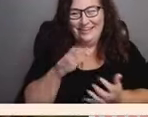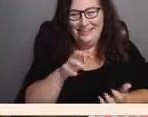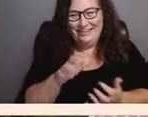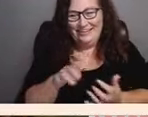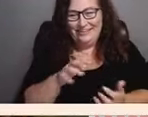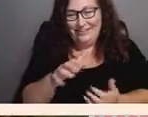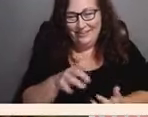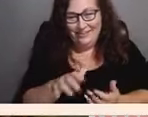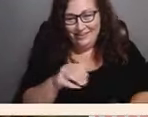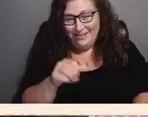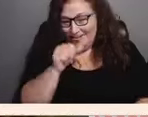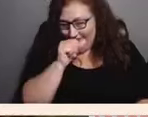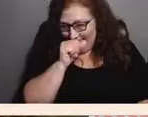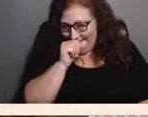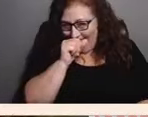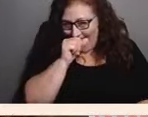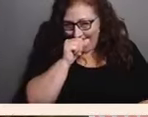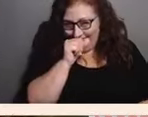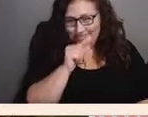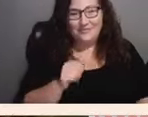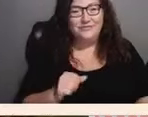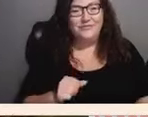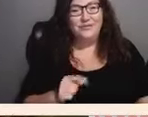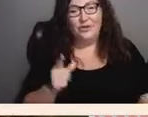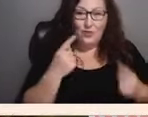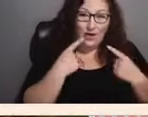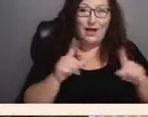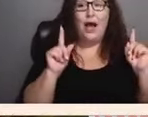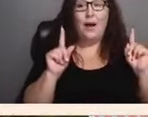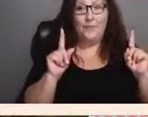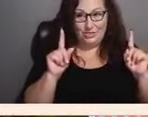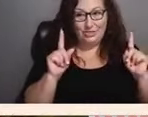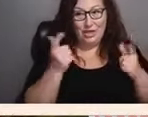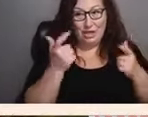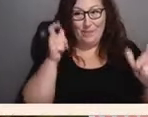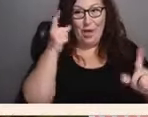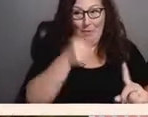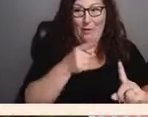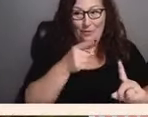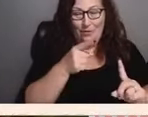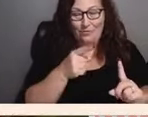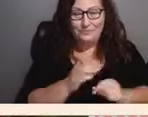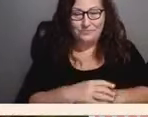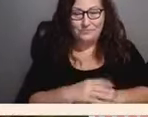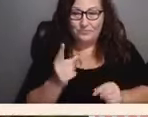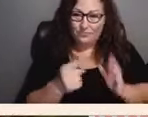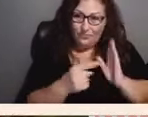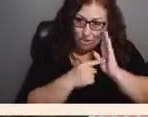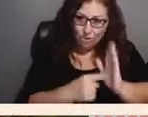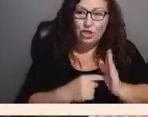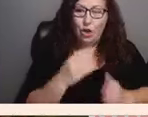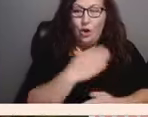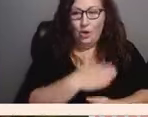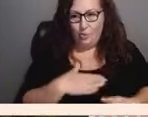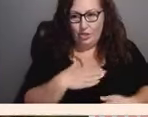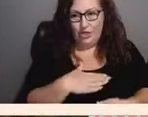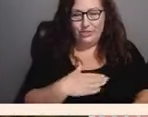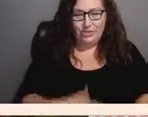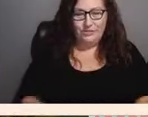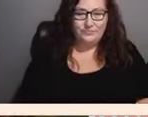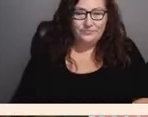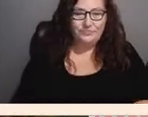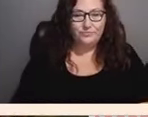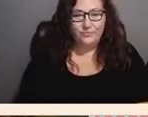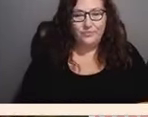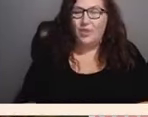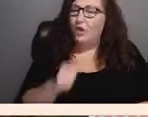Dude, you have accomplished a big goal. You show appreciation. Don't wait